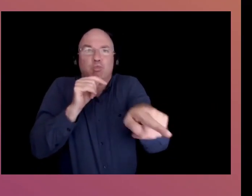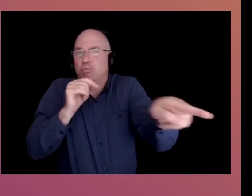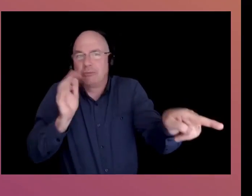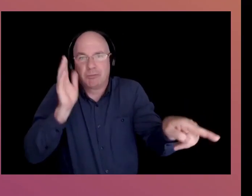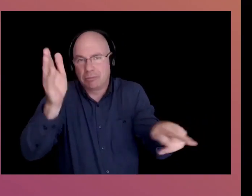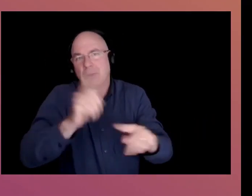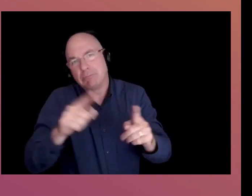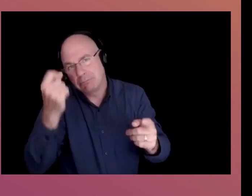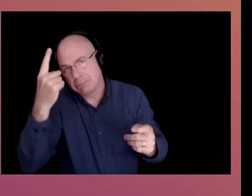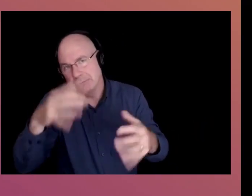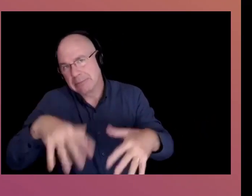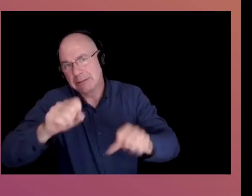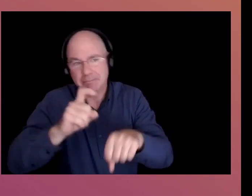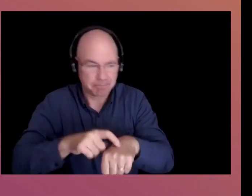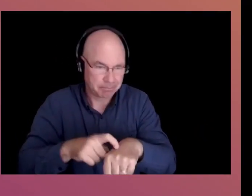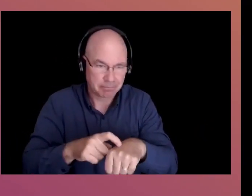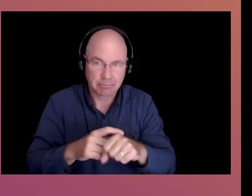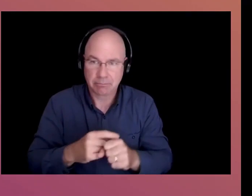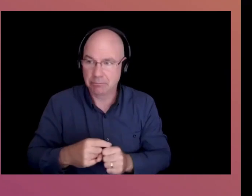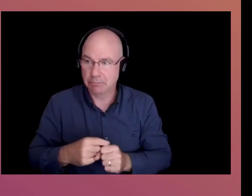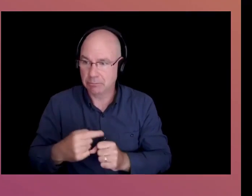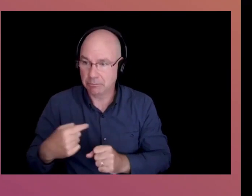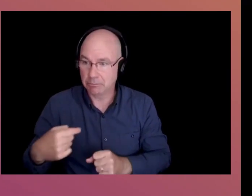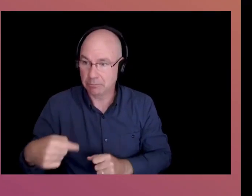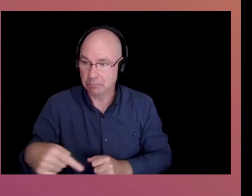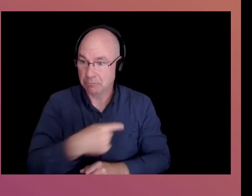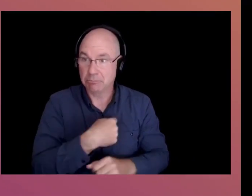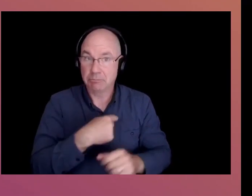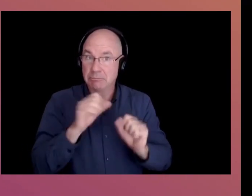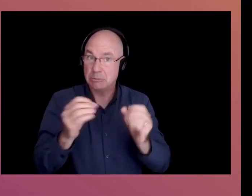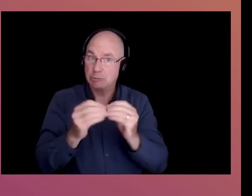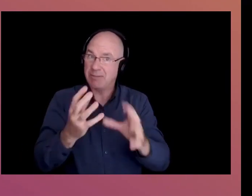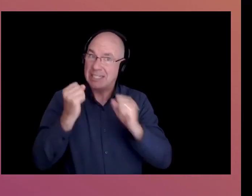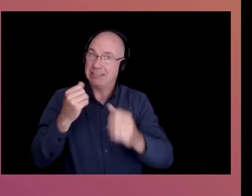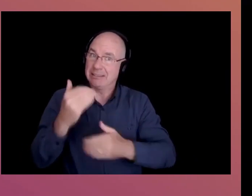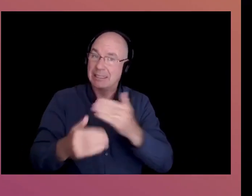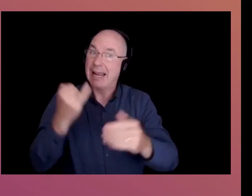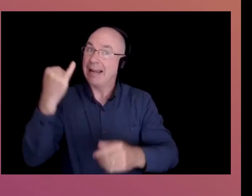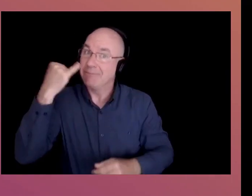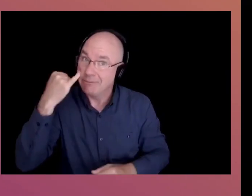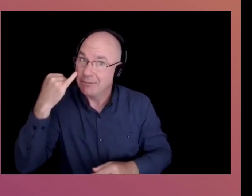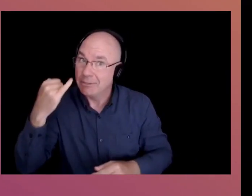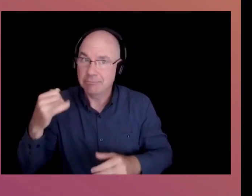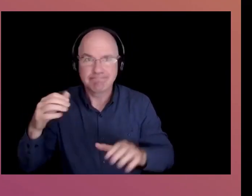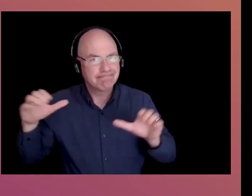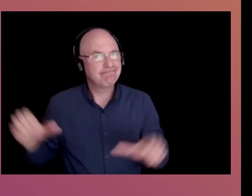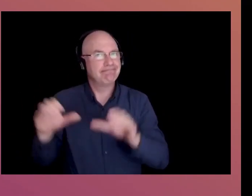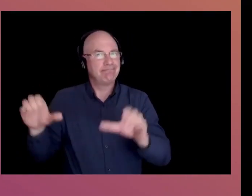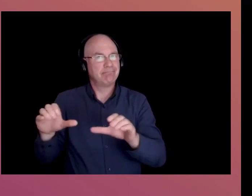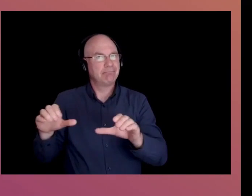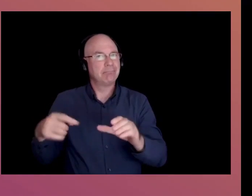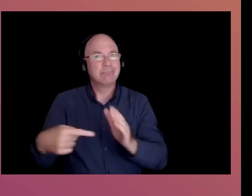time. We can accelerate the process if you take action. For example, you can find